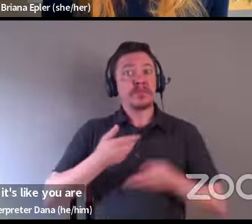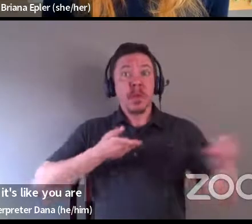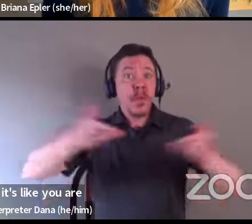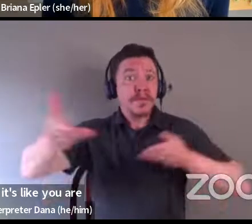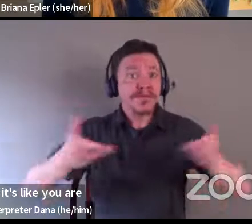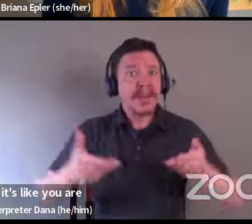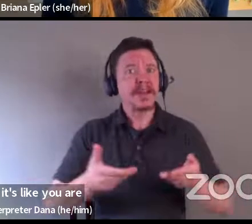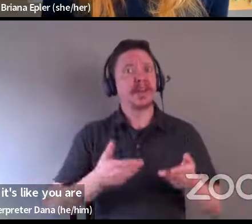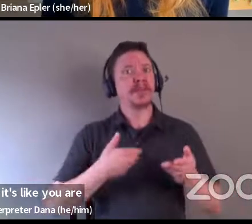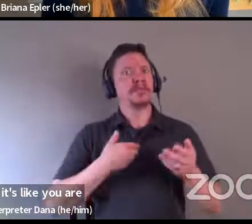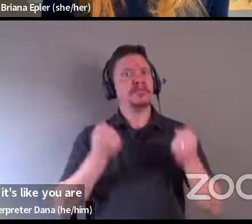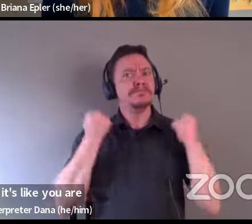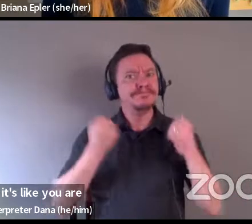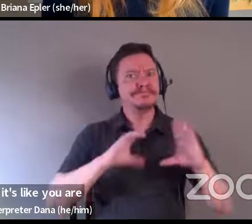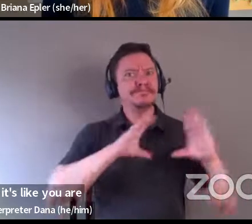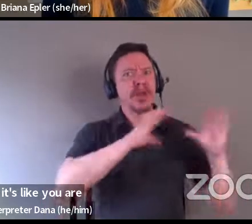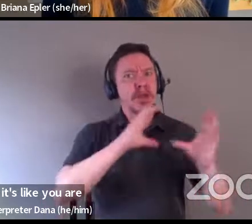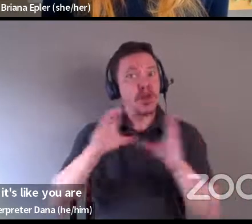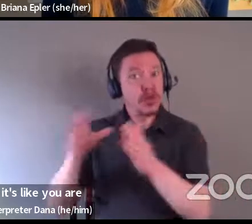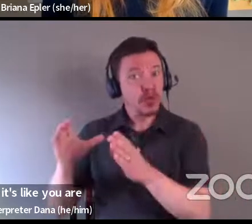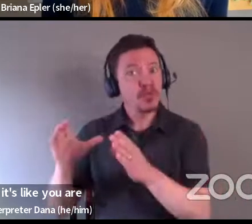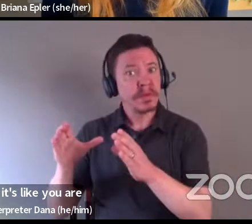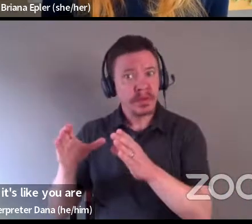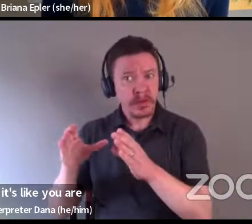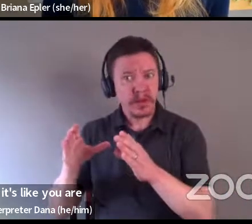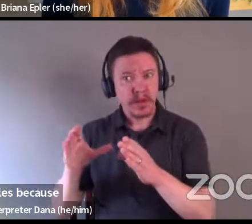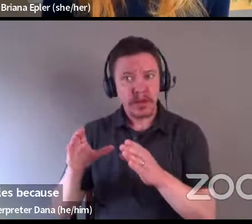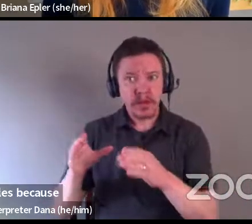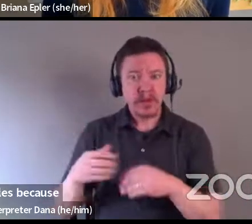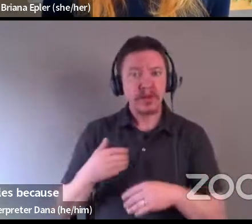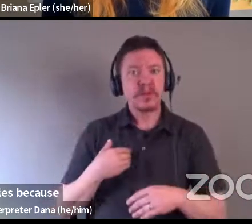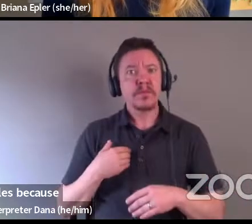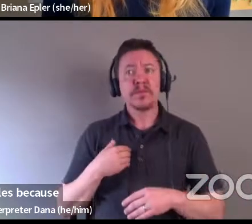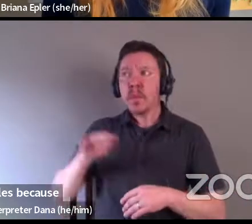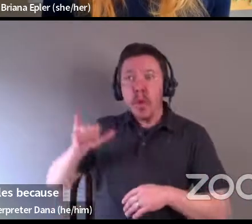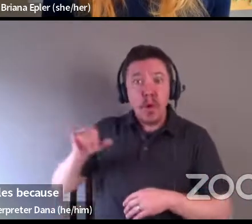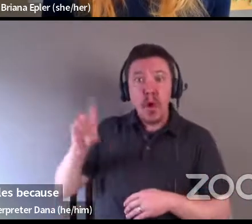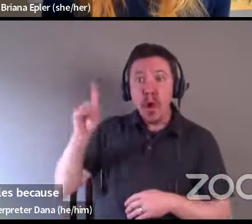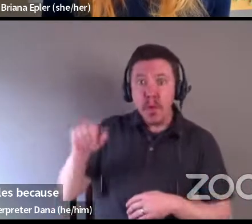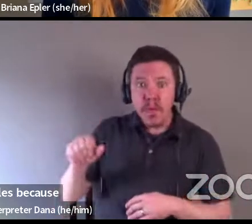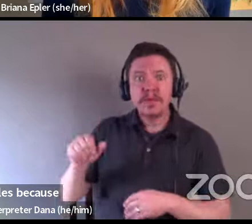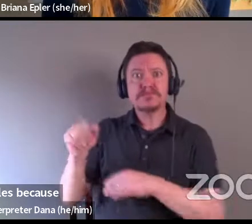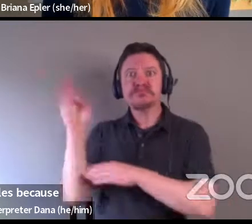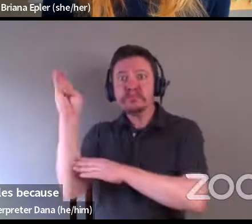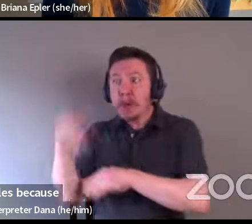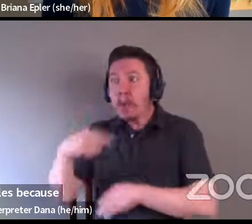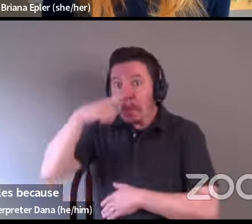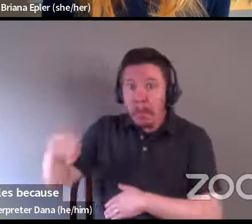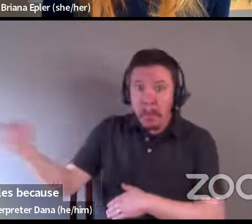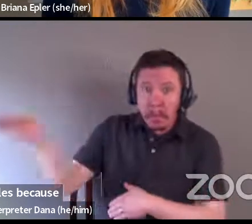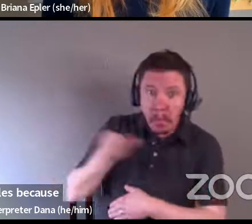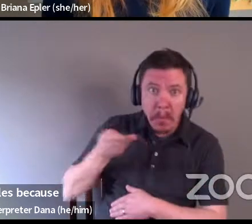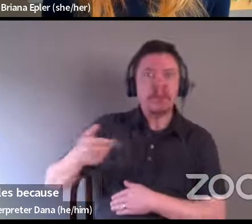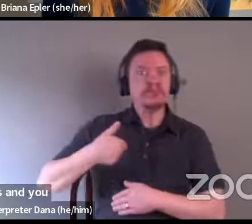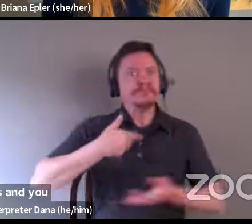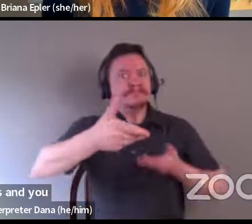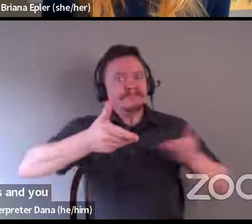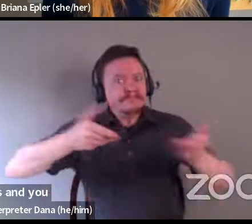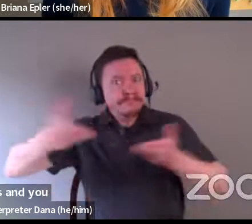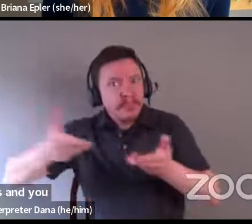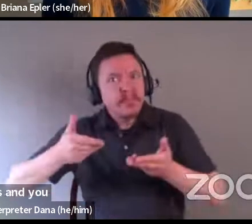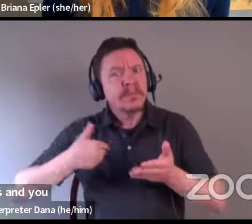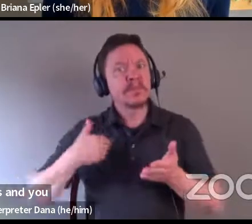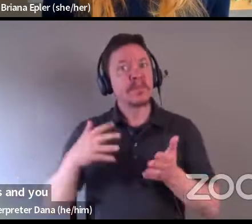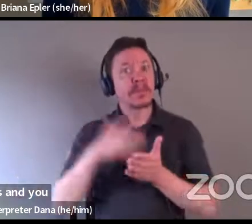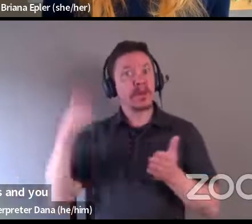tables, because you kind of like, you're this and you're that. Sometimes I get